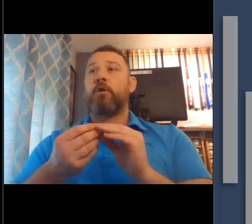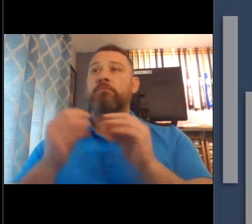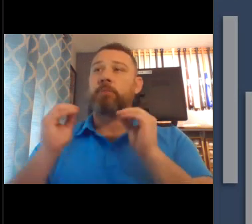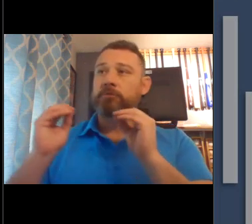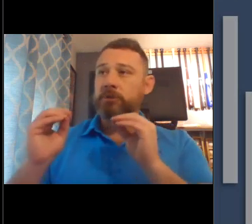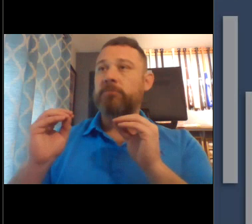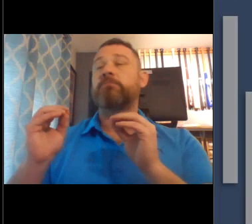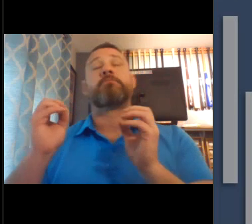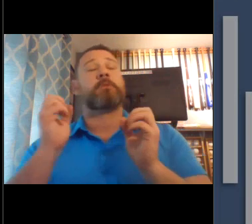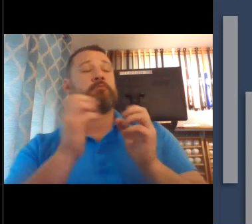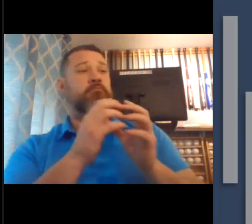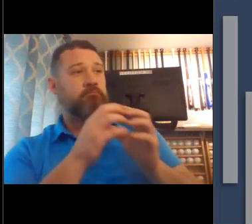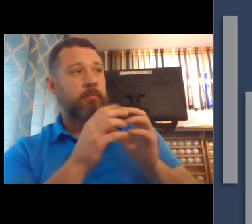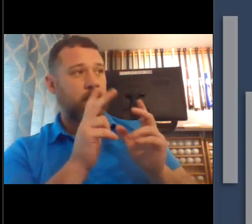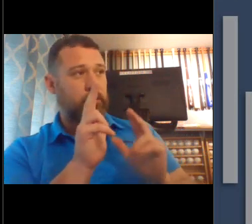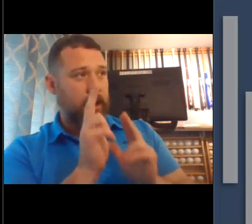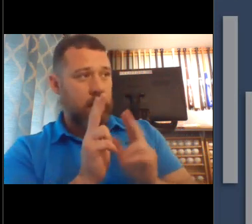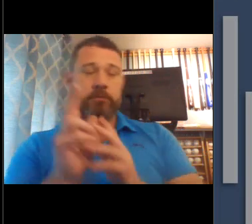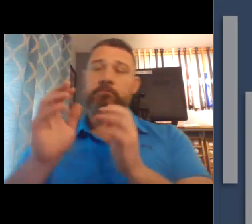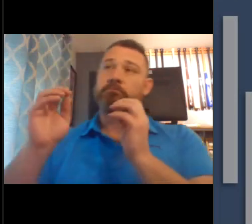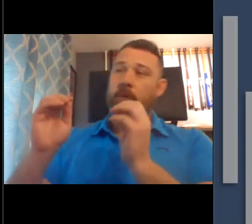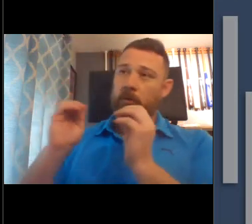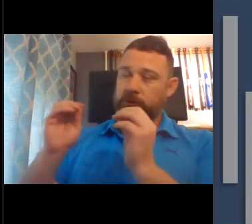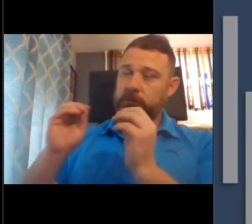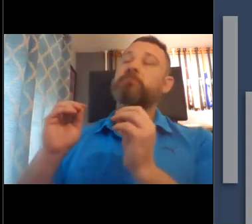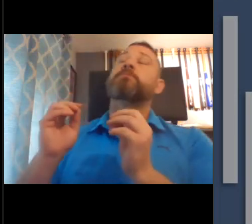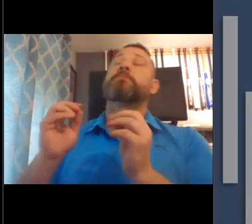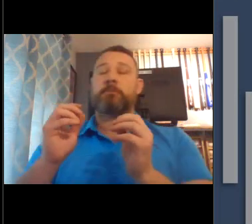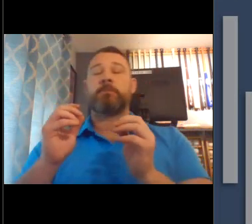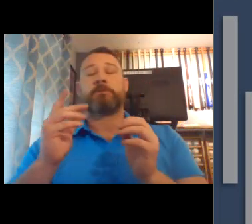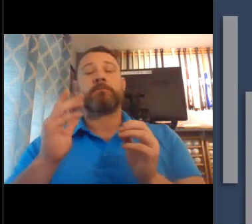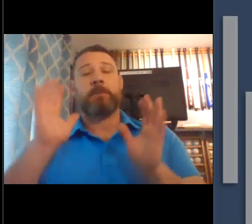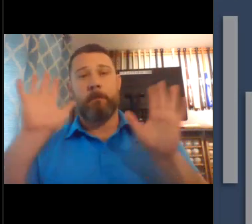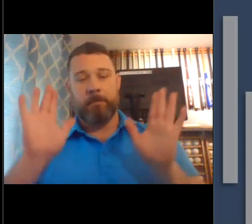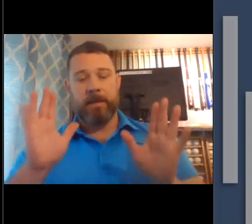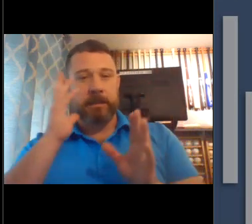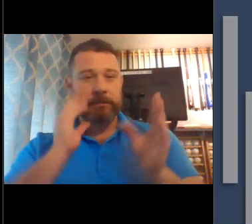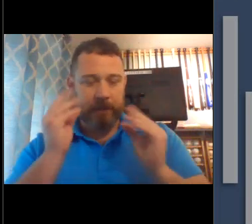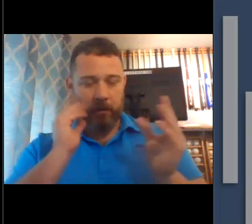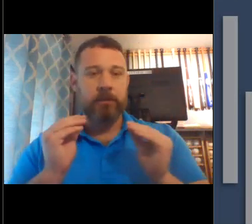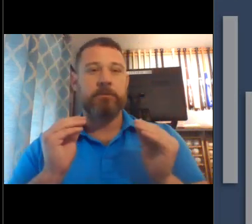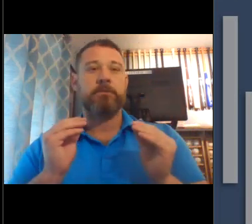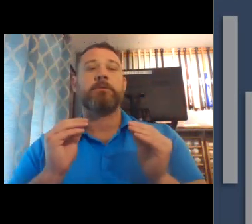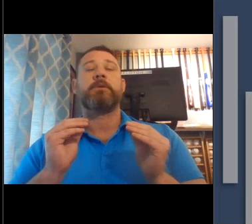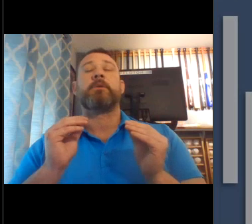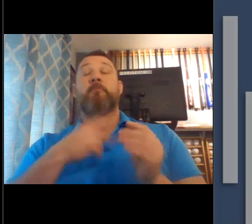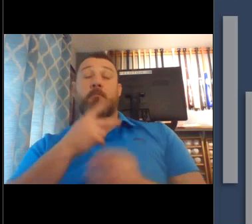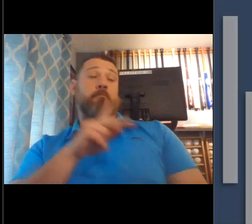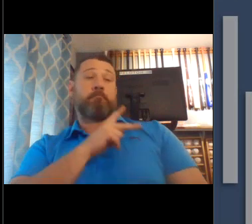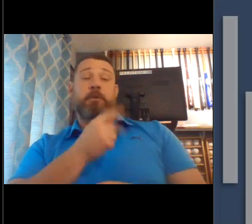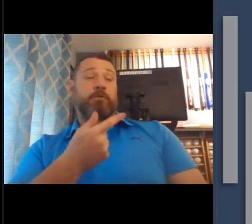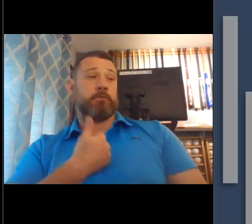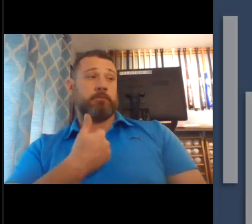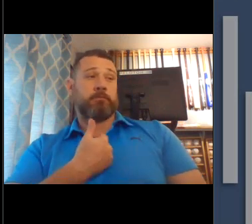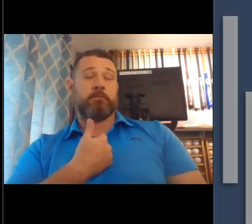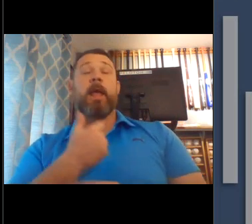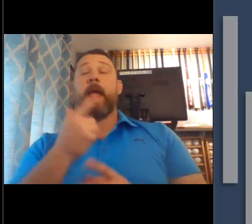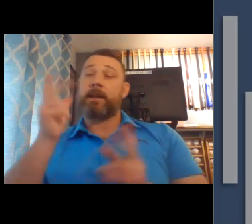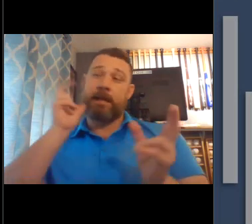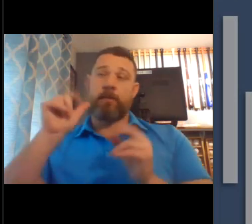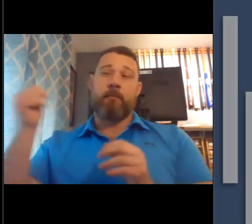3 hours, additional coaching. It has been an amazing experience, I know, from my personal standpoint and from hearing from other